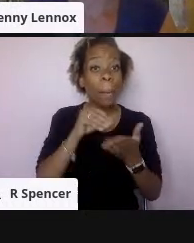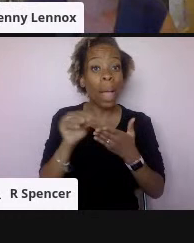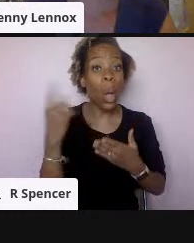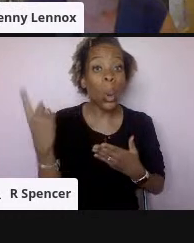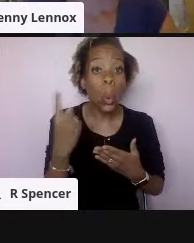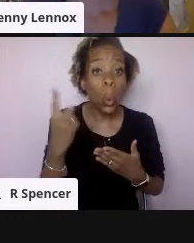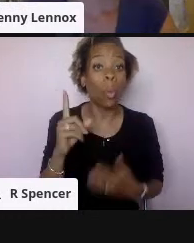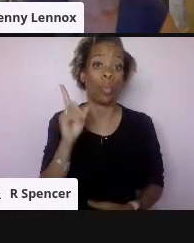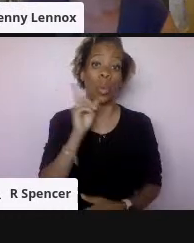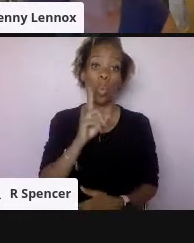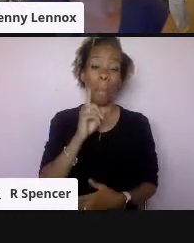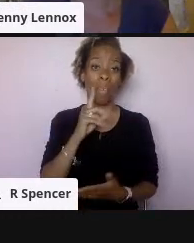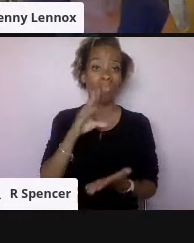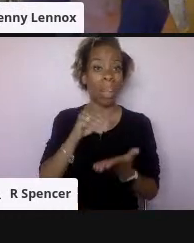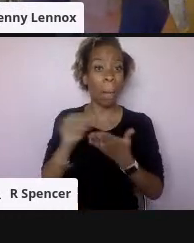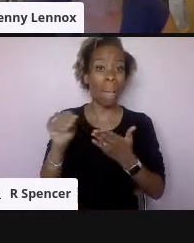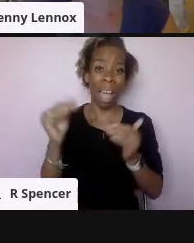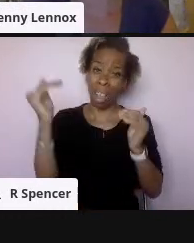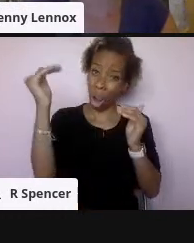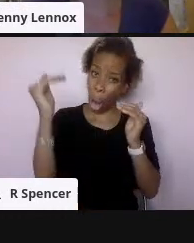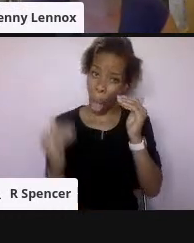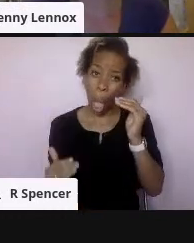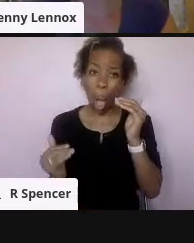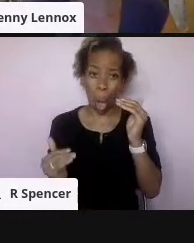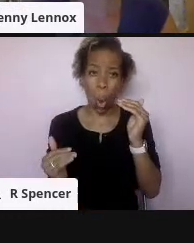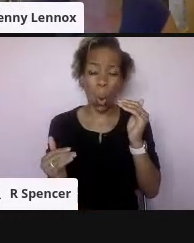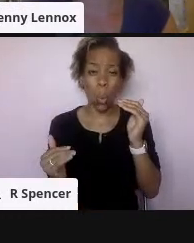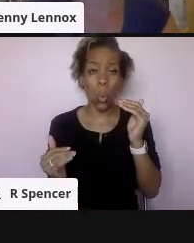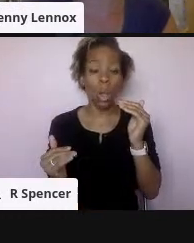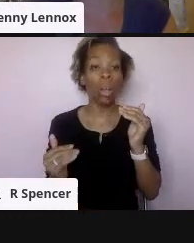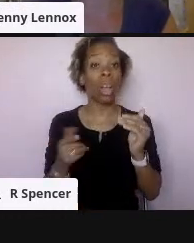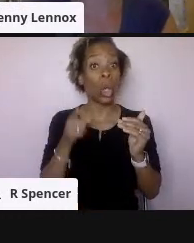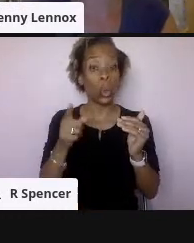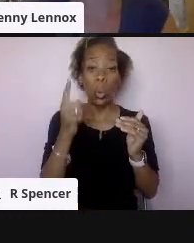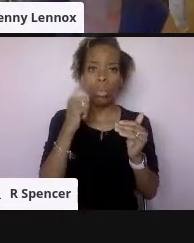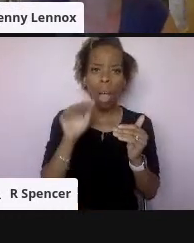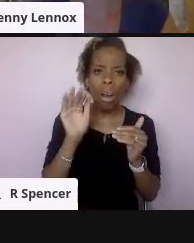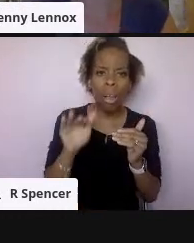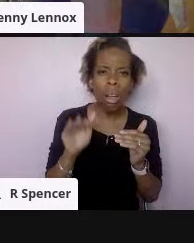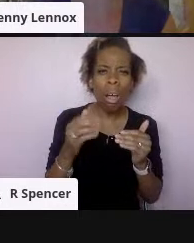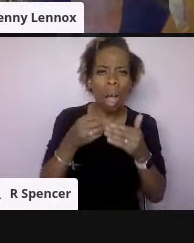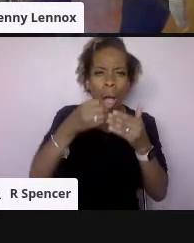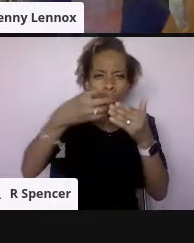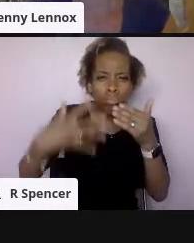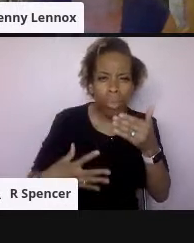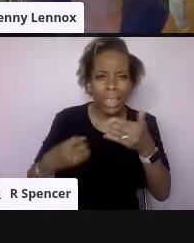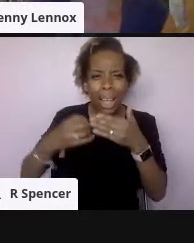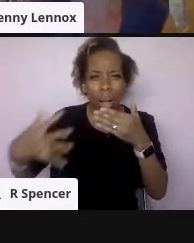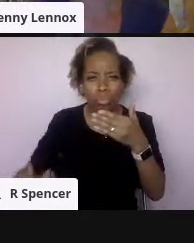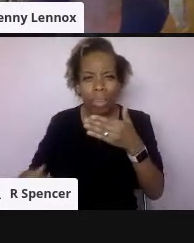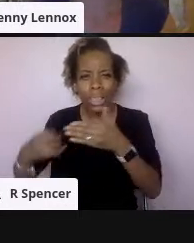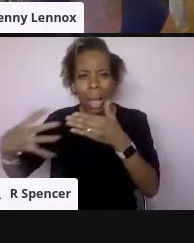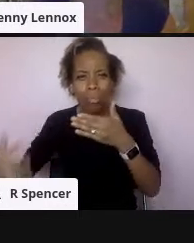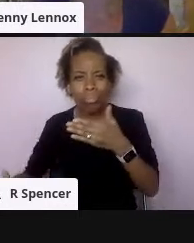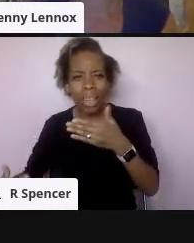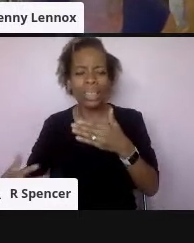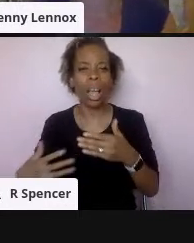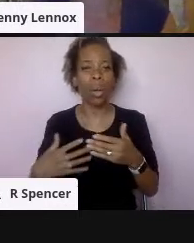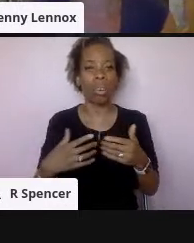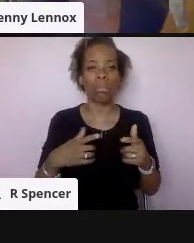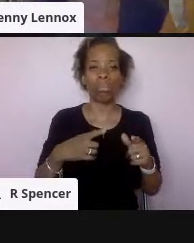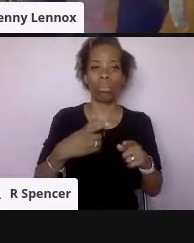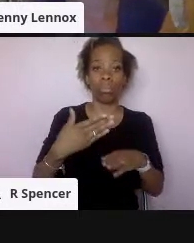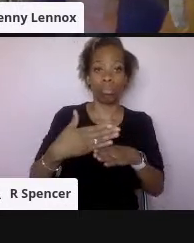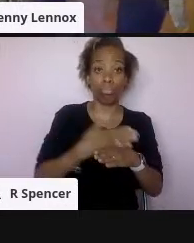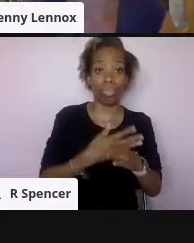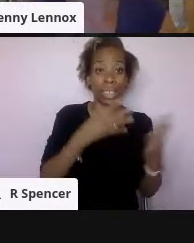paid. And you might want to get more data again on the breakdown of non-academic staff. So where in pre-92s